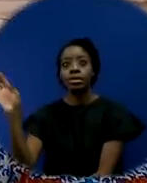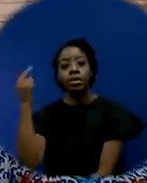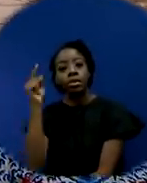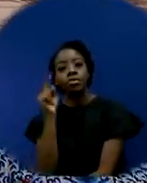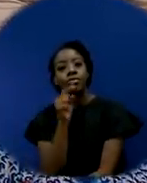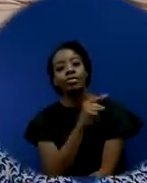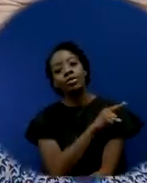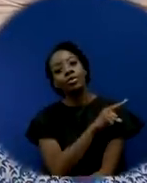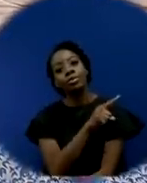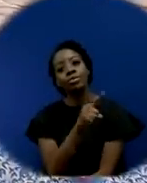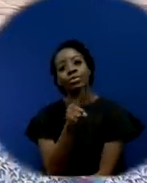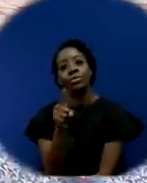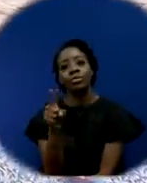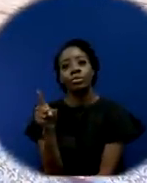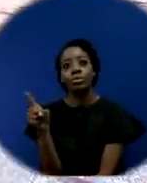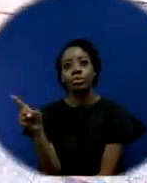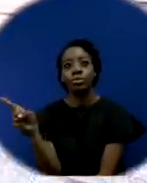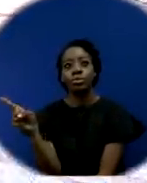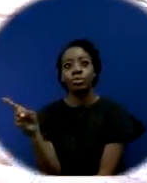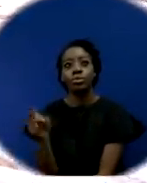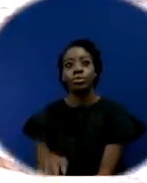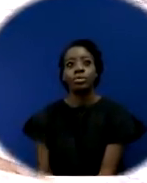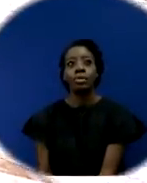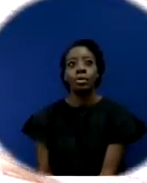for you.